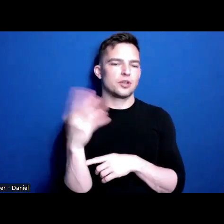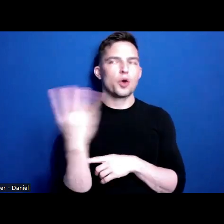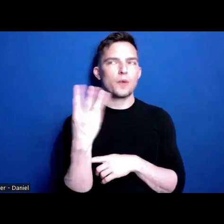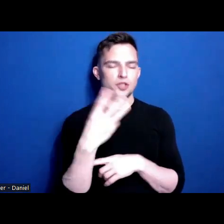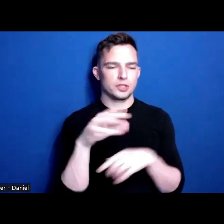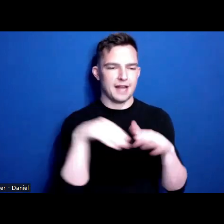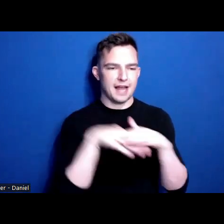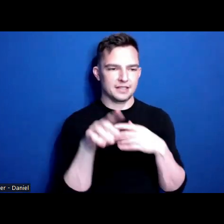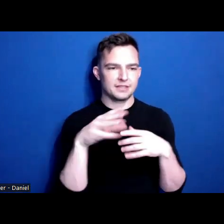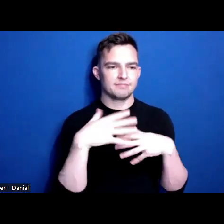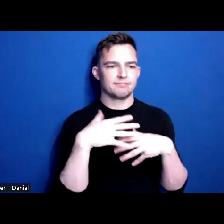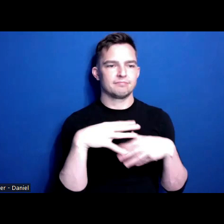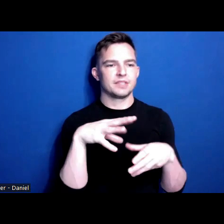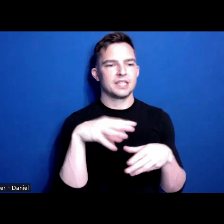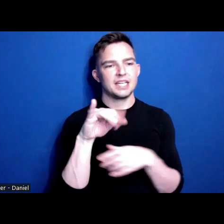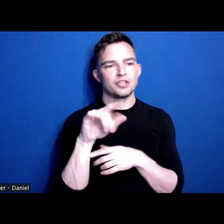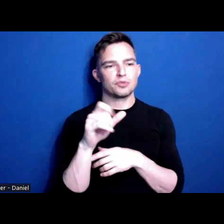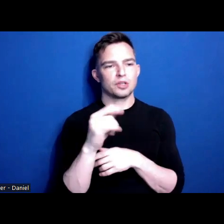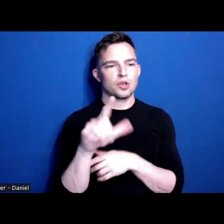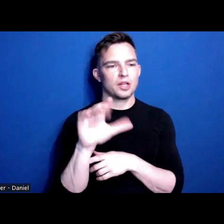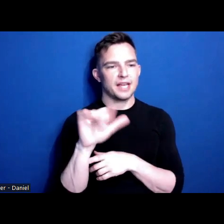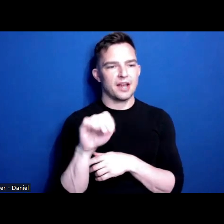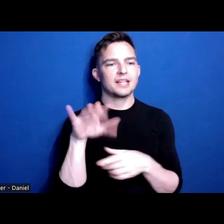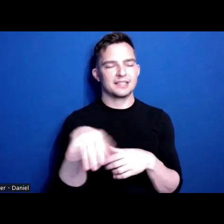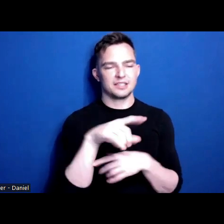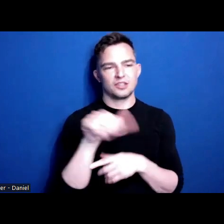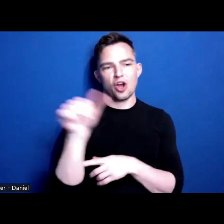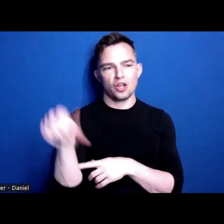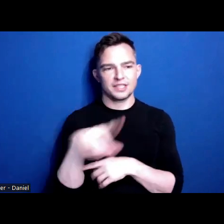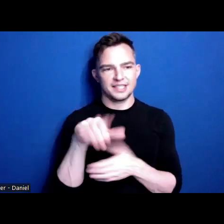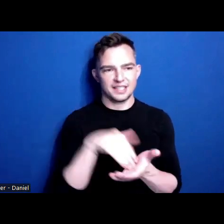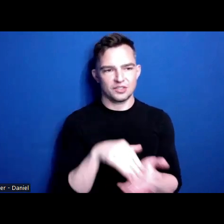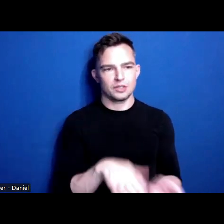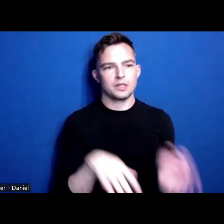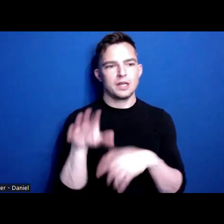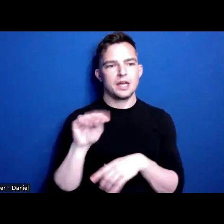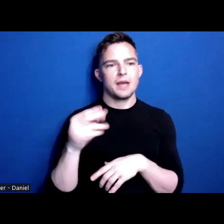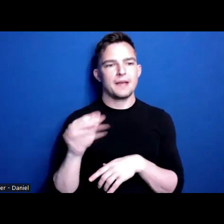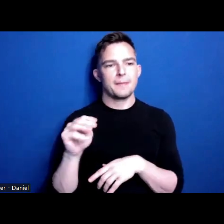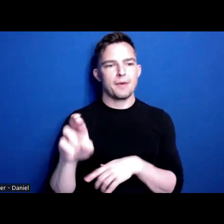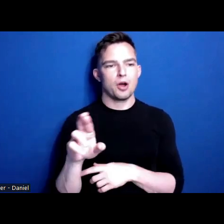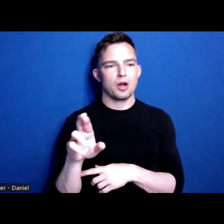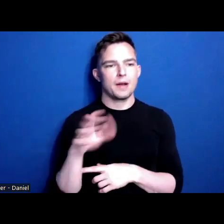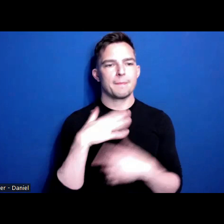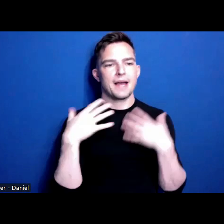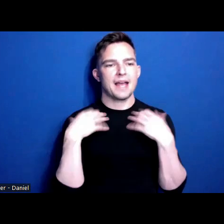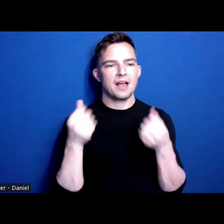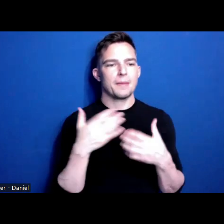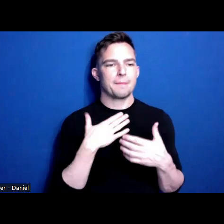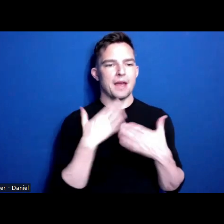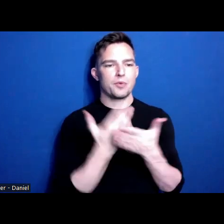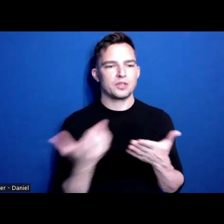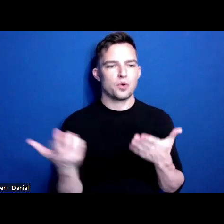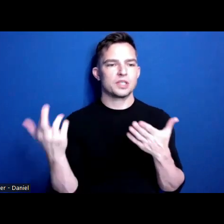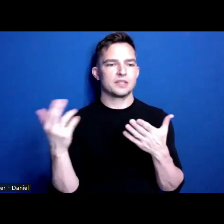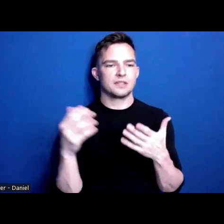Integral Care is in Austin, Central Texas. MHMR, My Health, My Resources